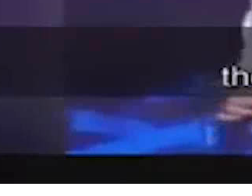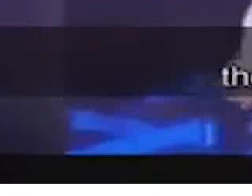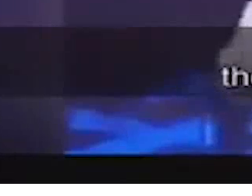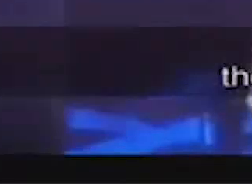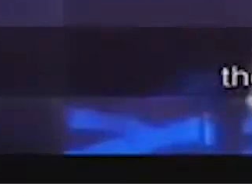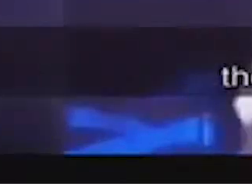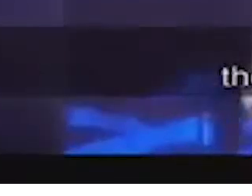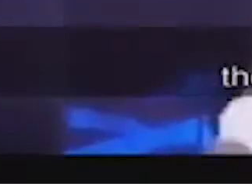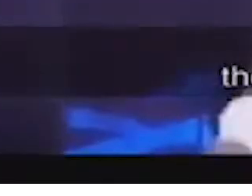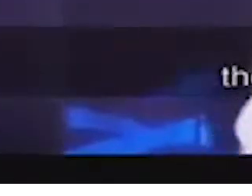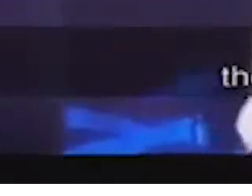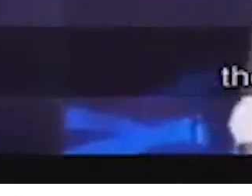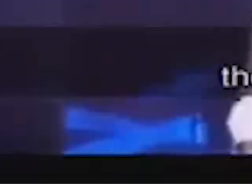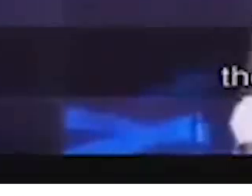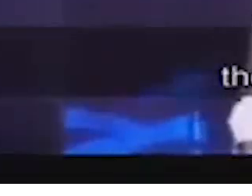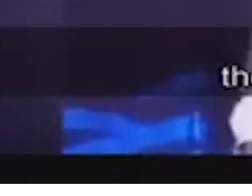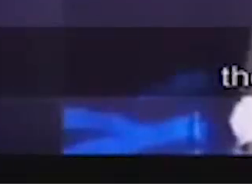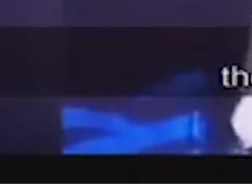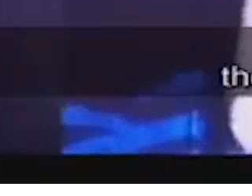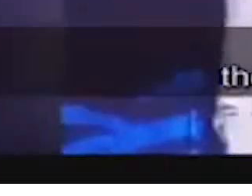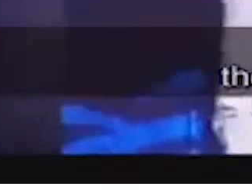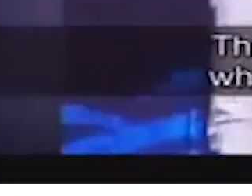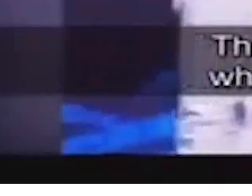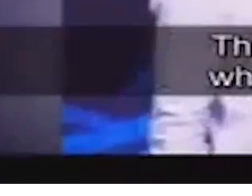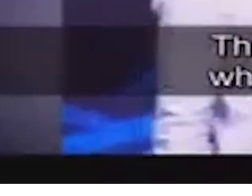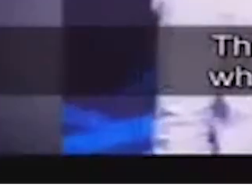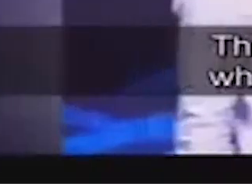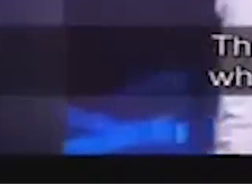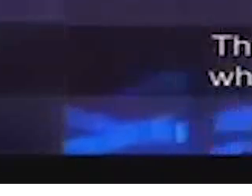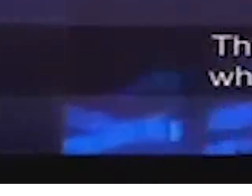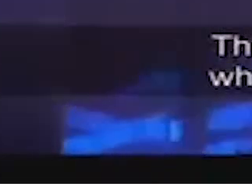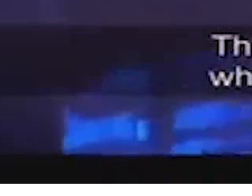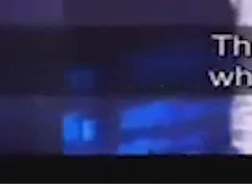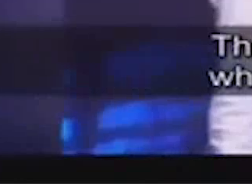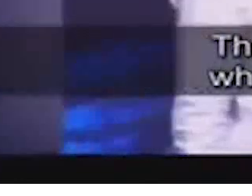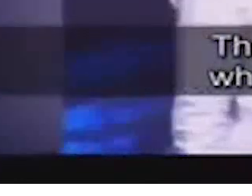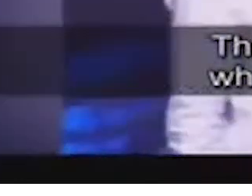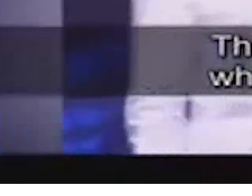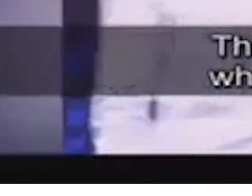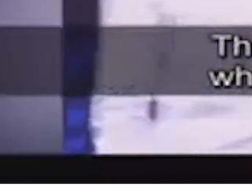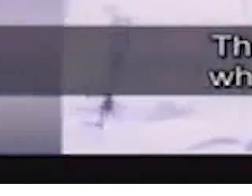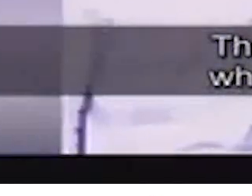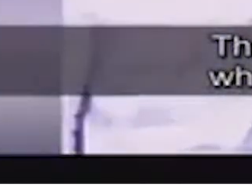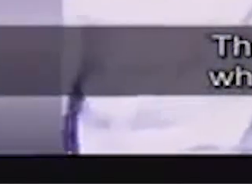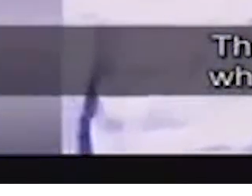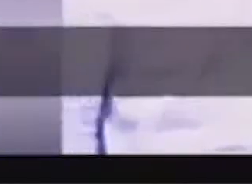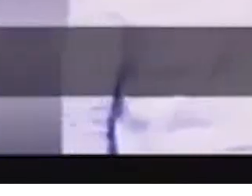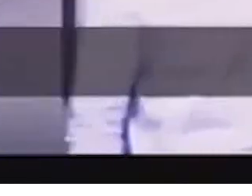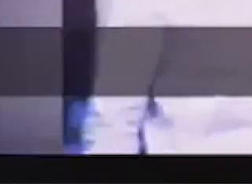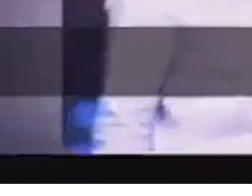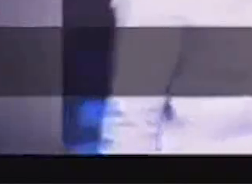that, the opposite is also true. The God that we worship, where does it come